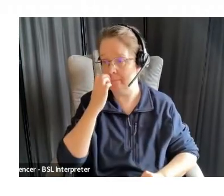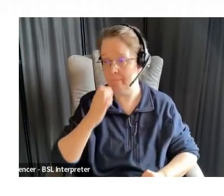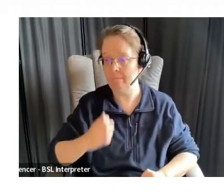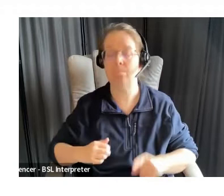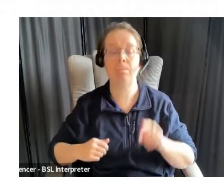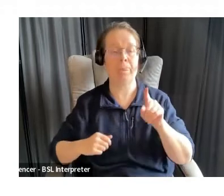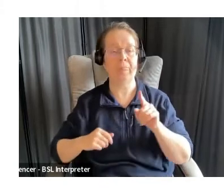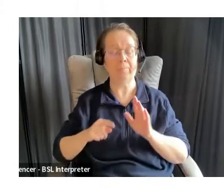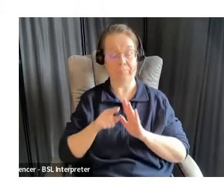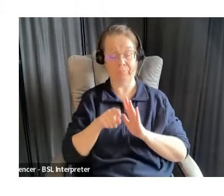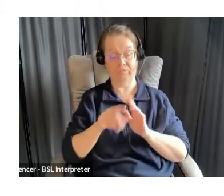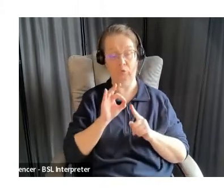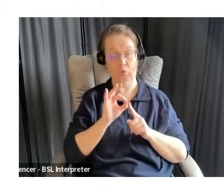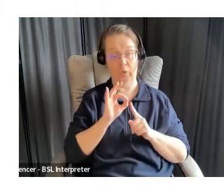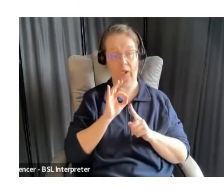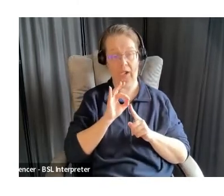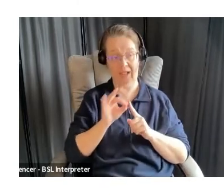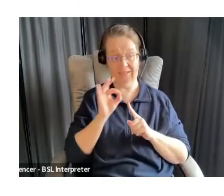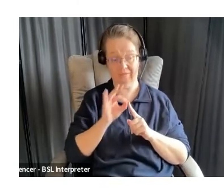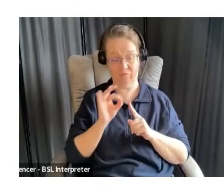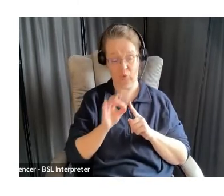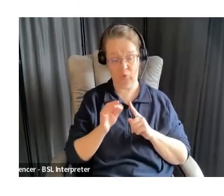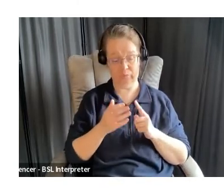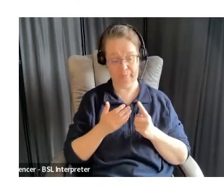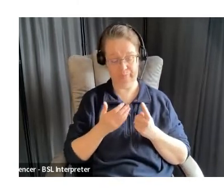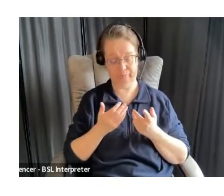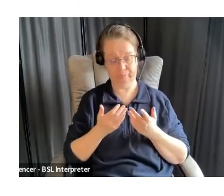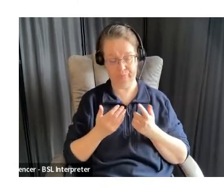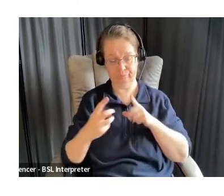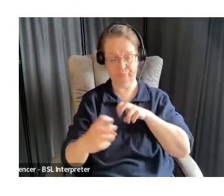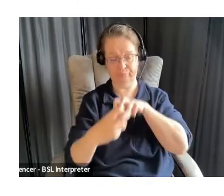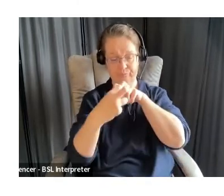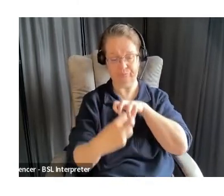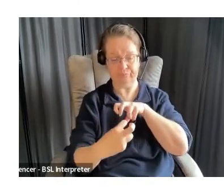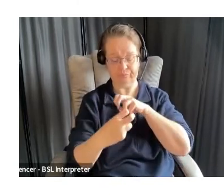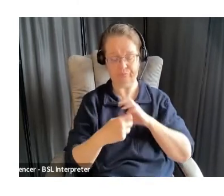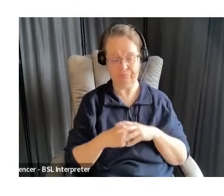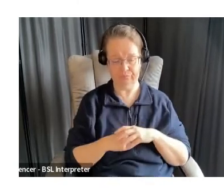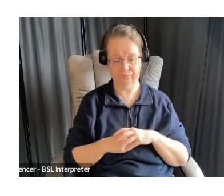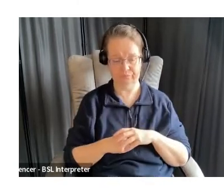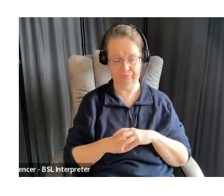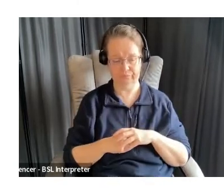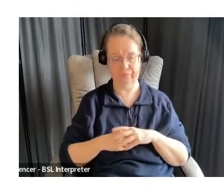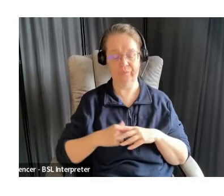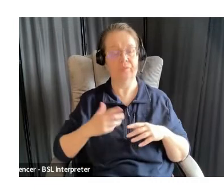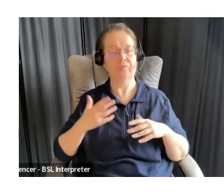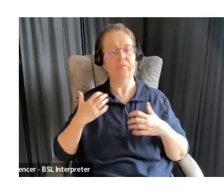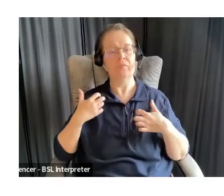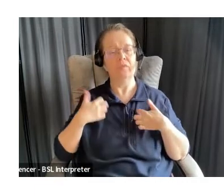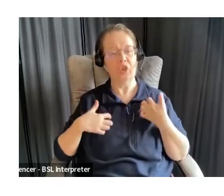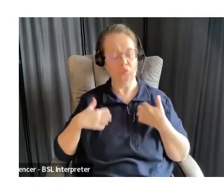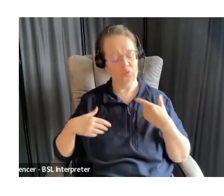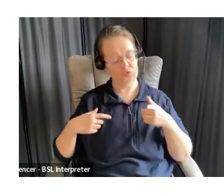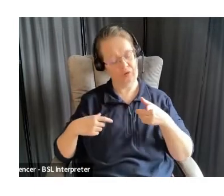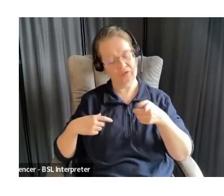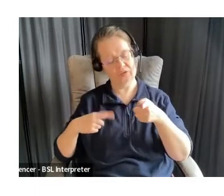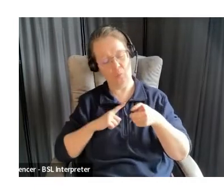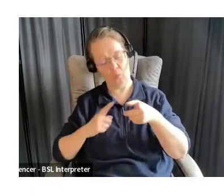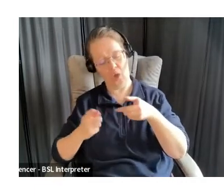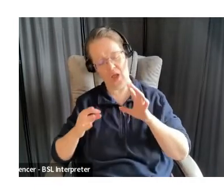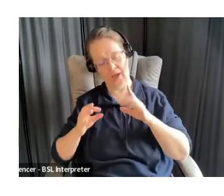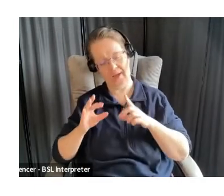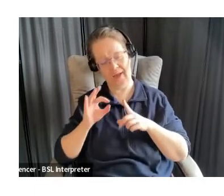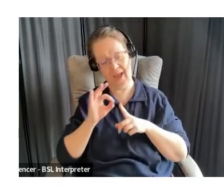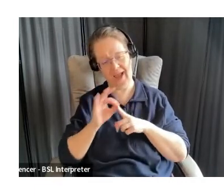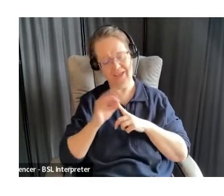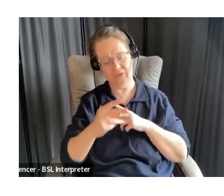During the interview, okay, so it's really interesting, because when we're at the interview,